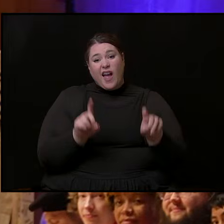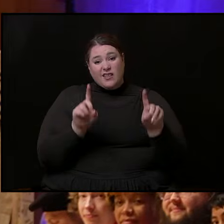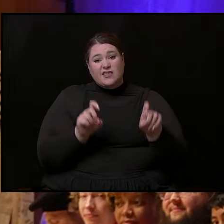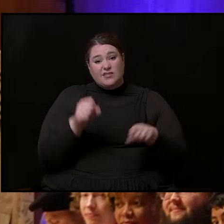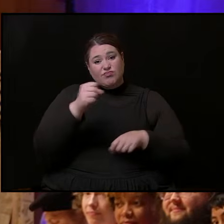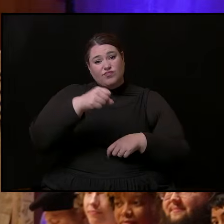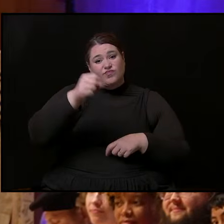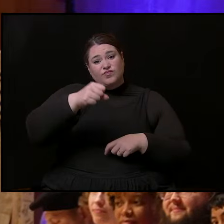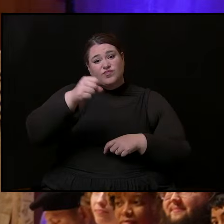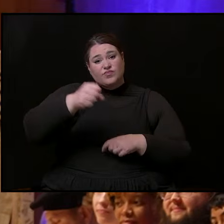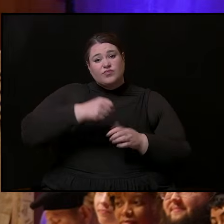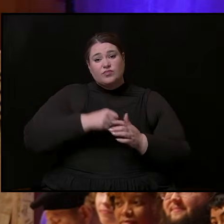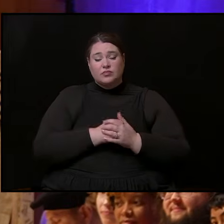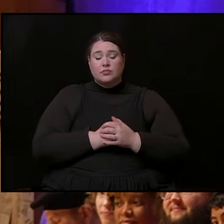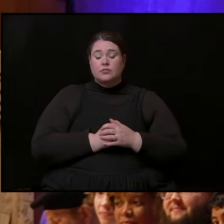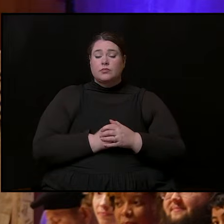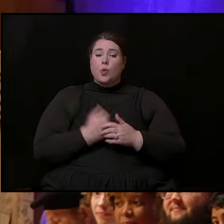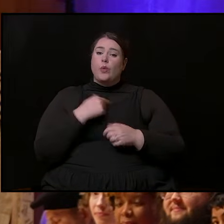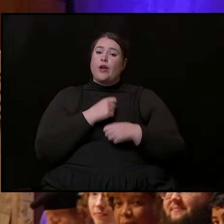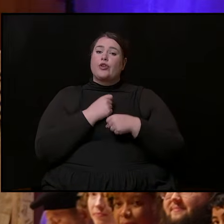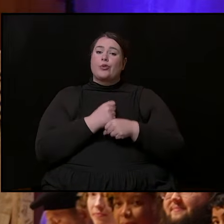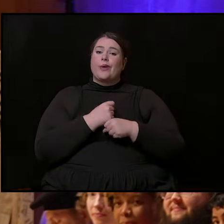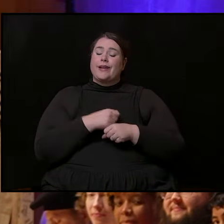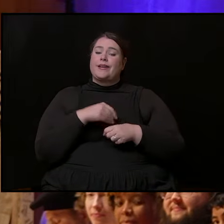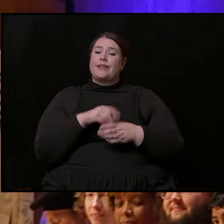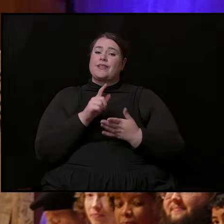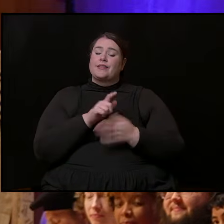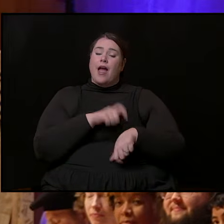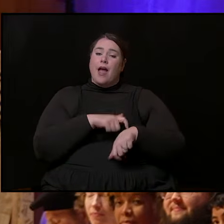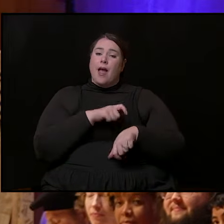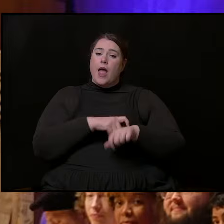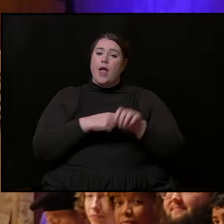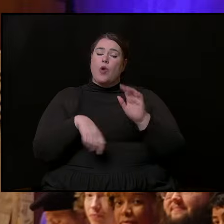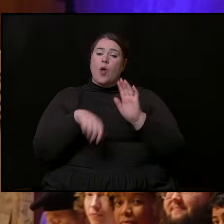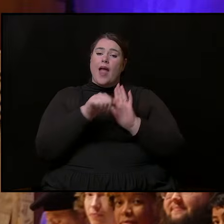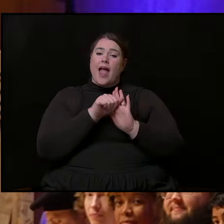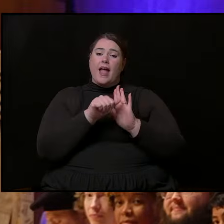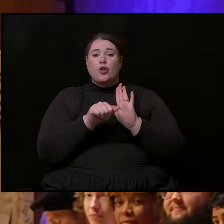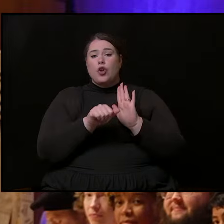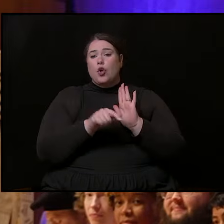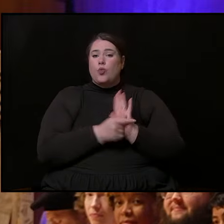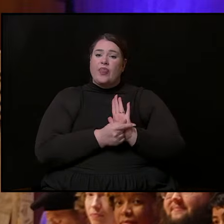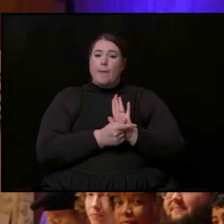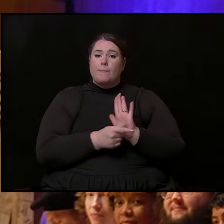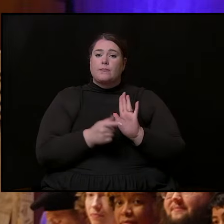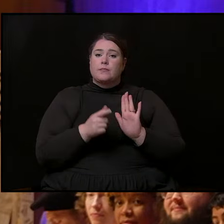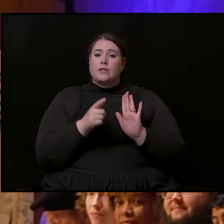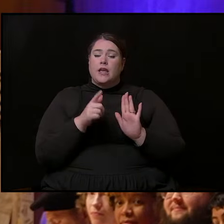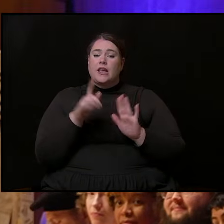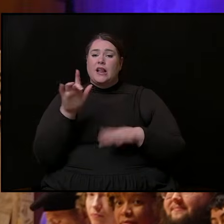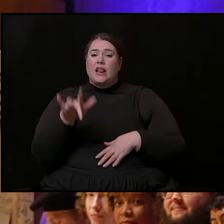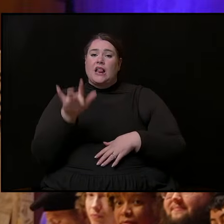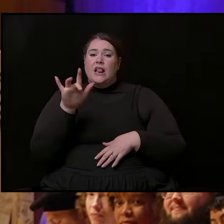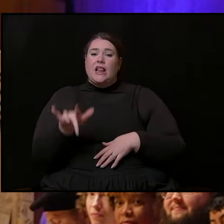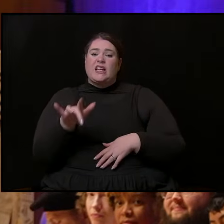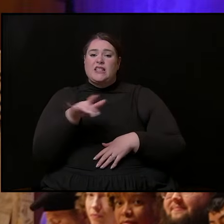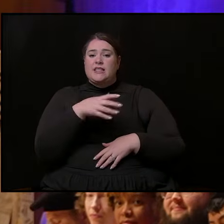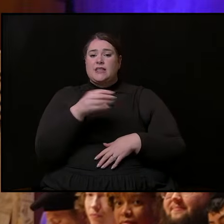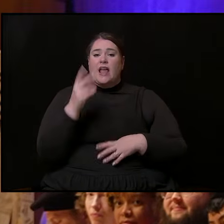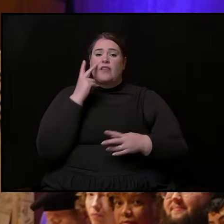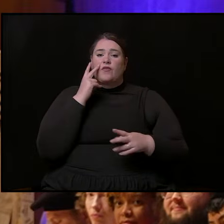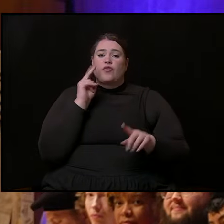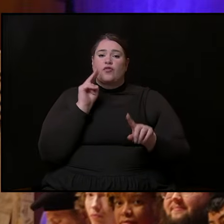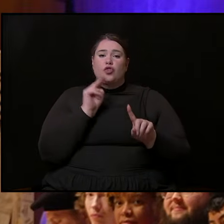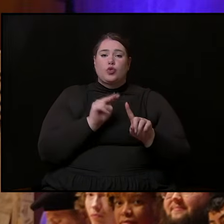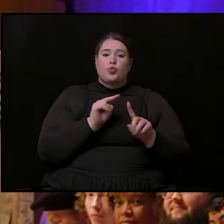are creating in a time where algorithms, views, and clicks are louder than quality, where your art